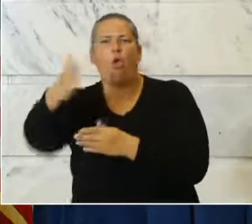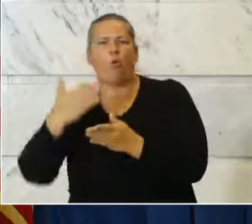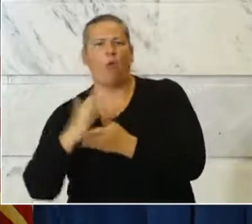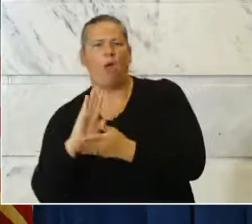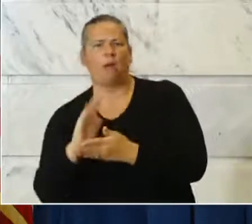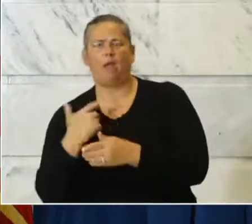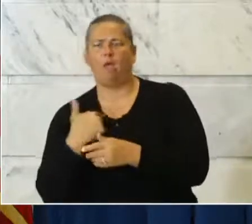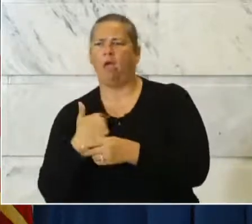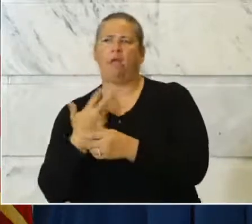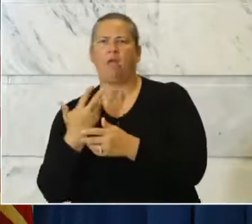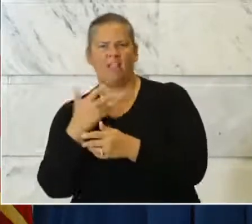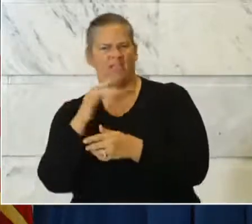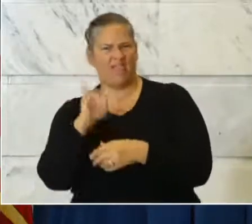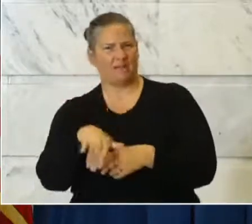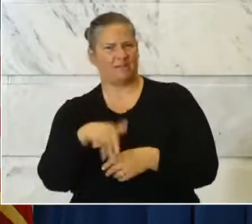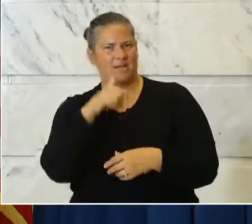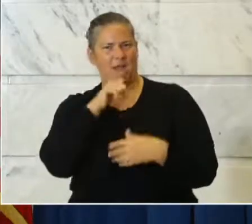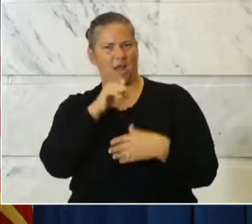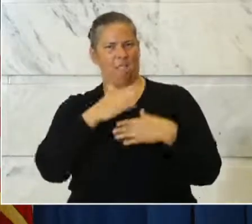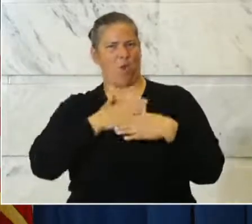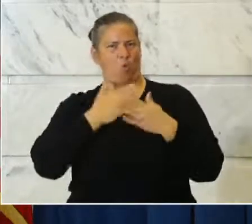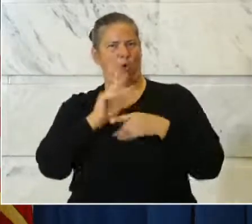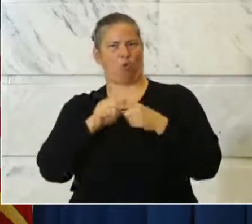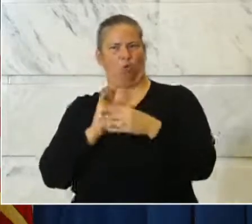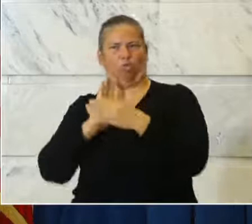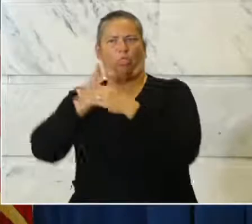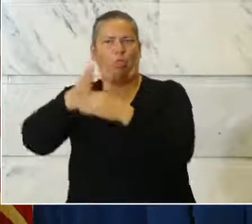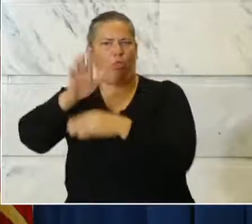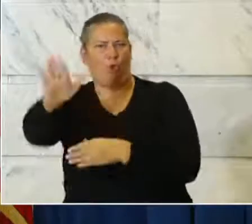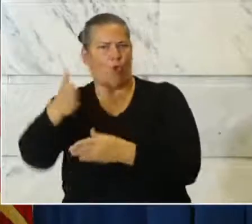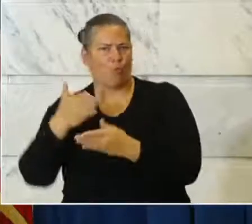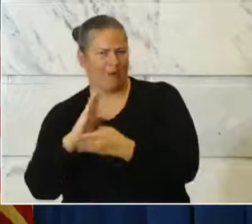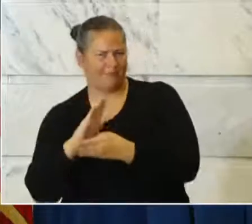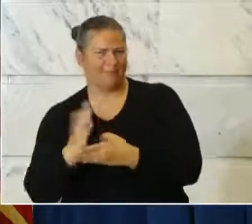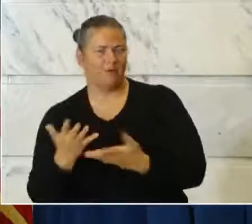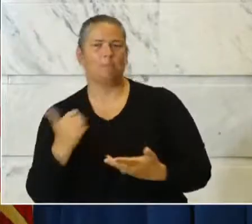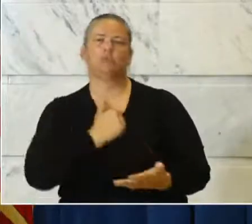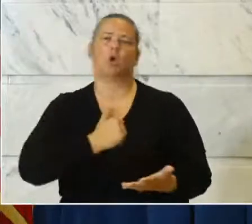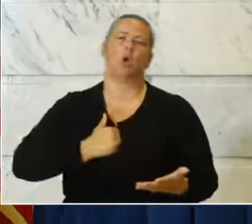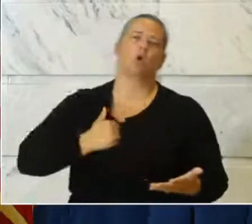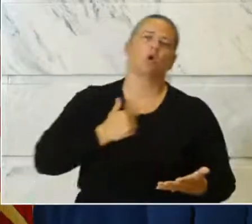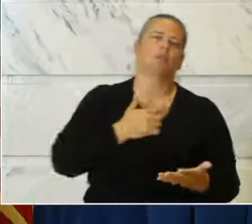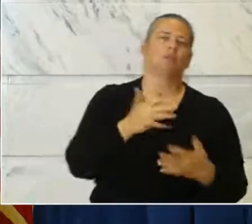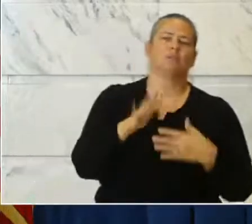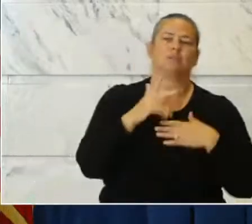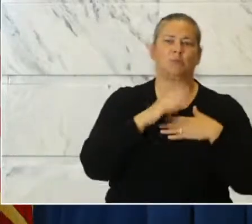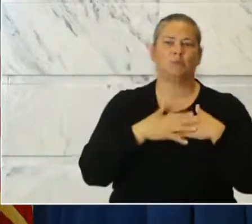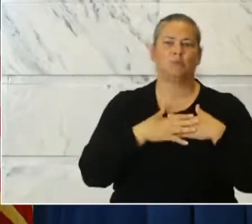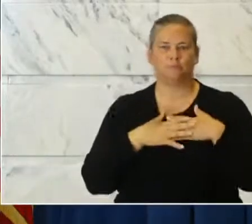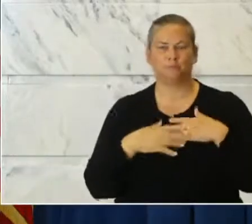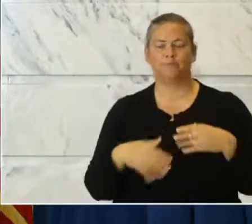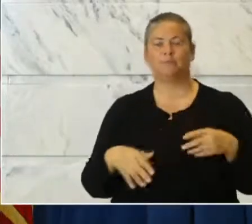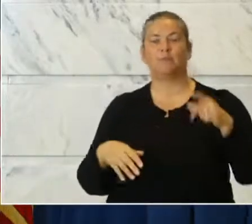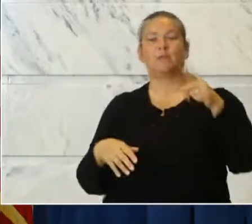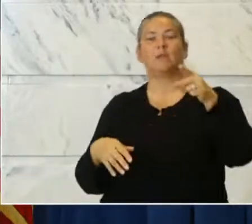begin. Sorry about that. This is really the last question.